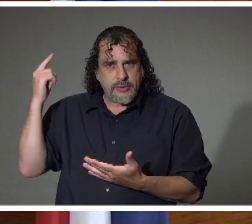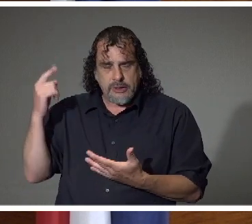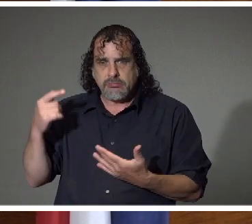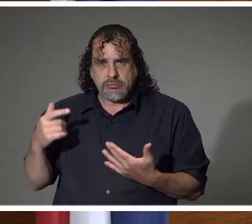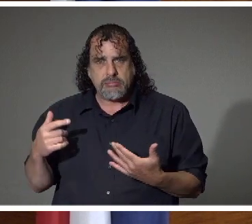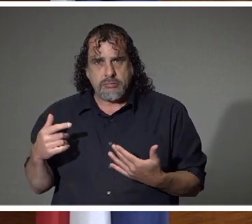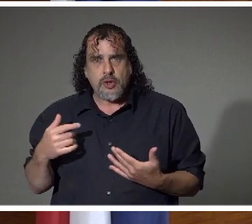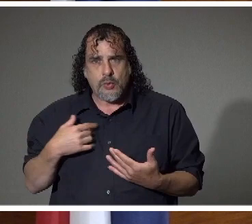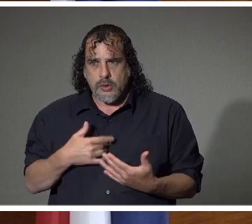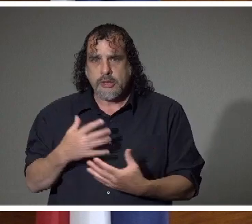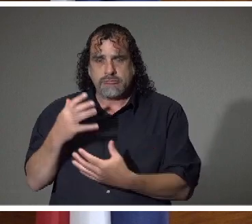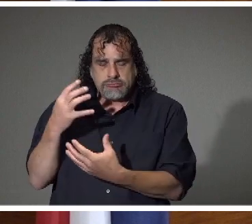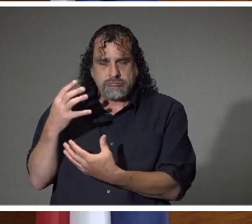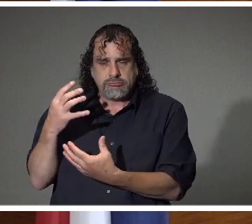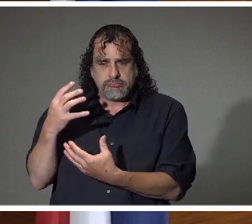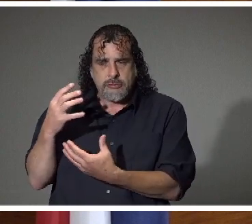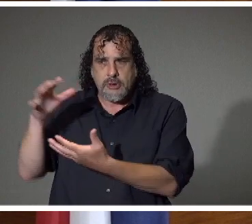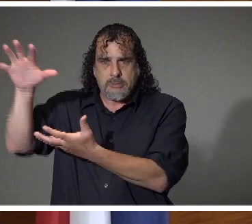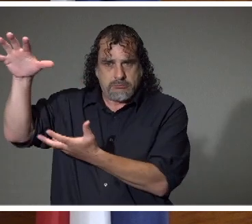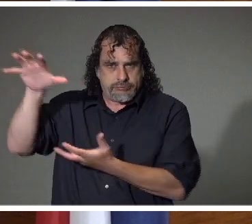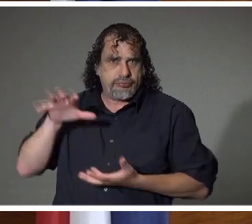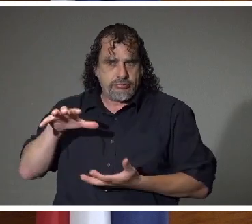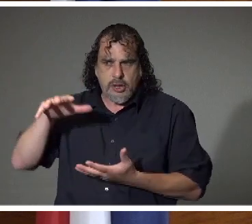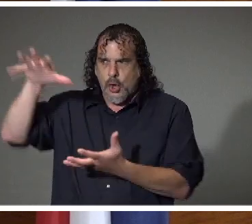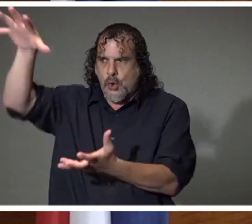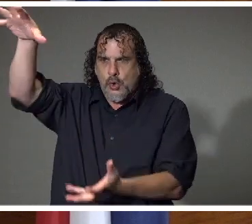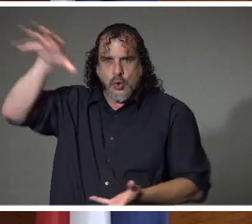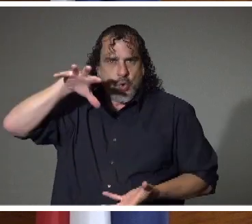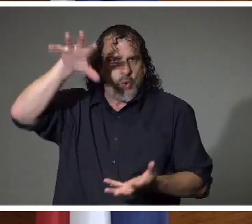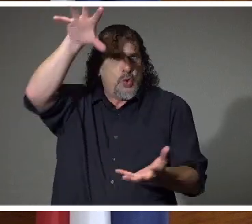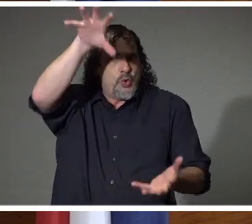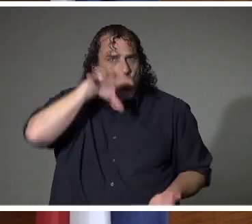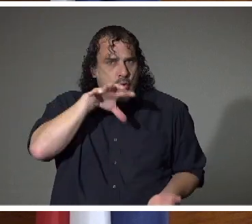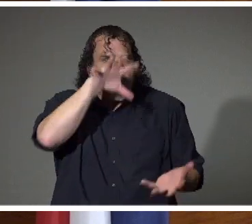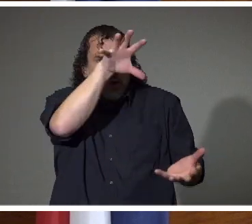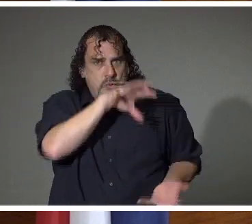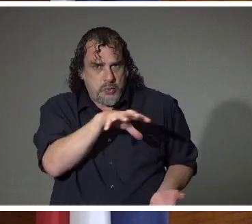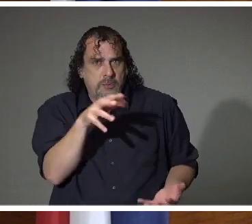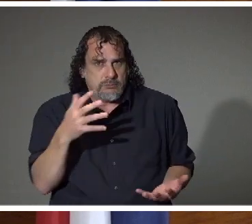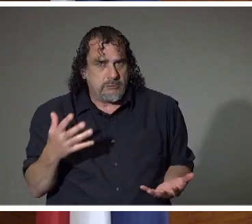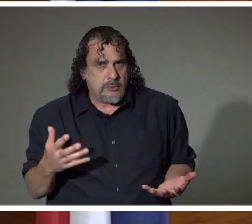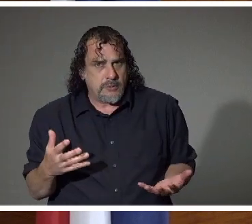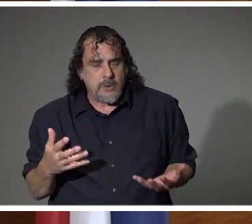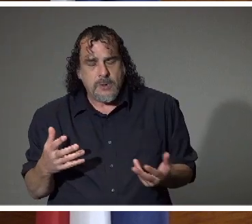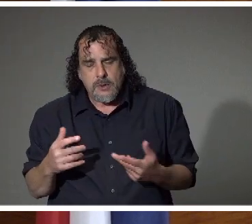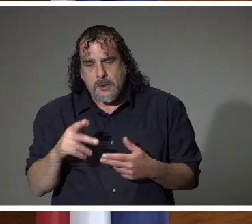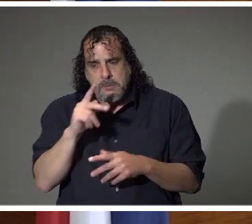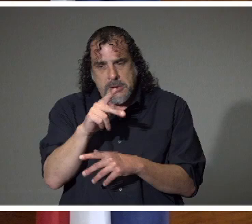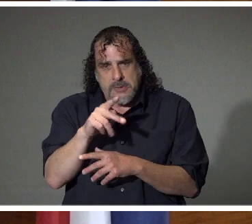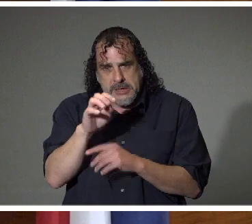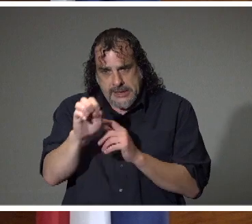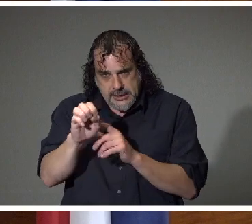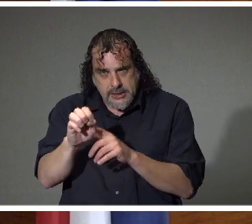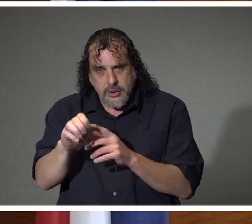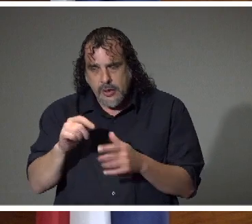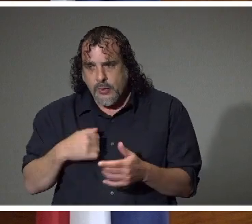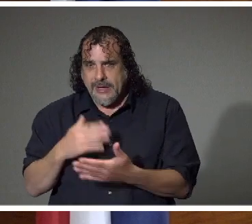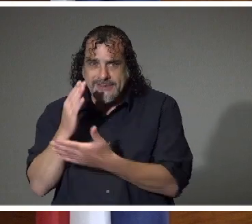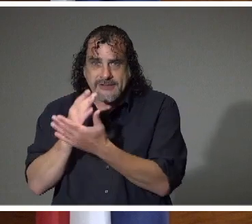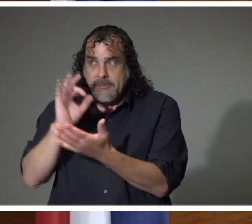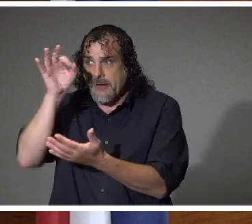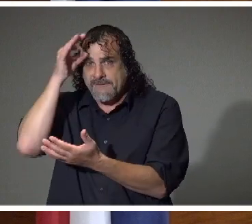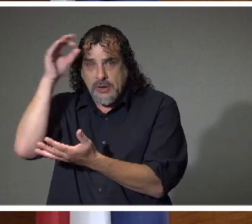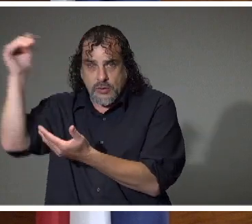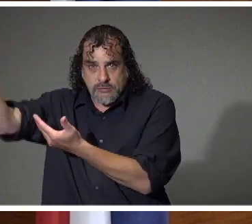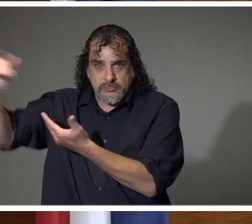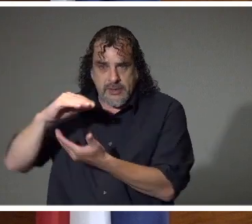we were able to ascertain large quantities of PPE. We've also had some help from the federal government